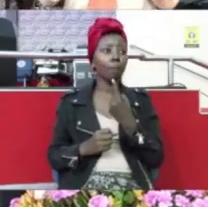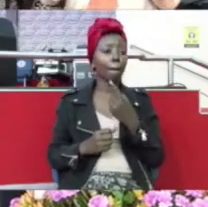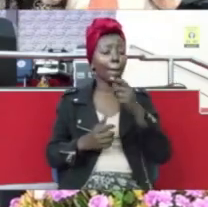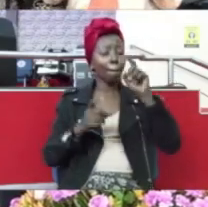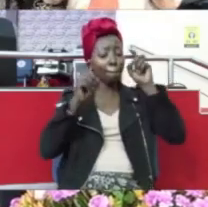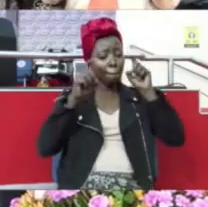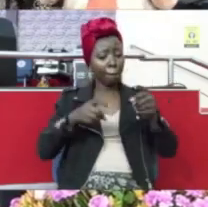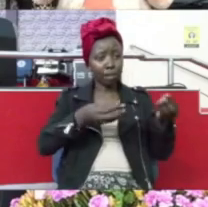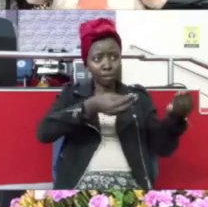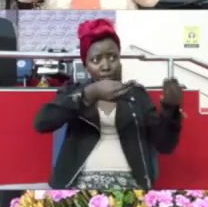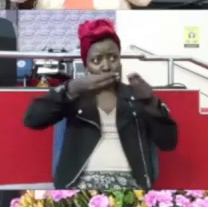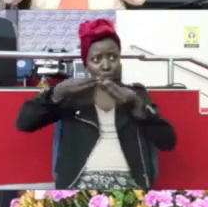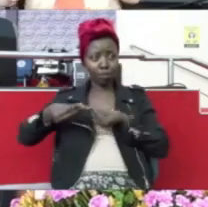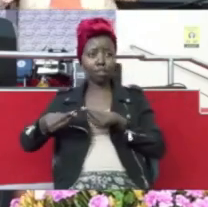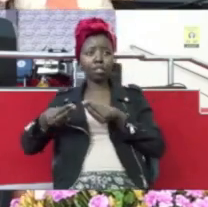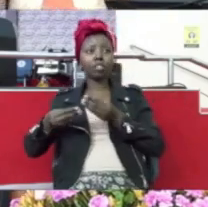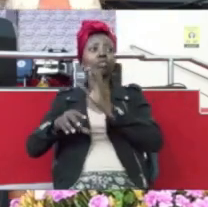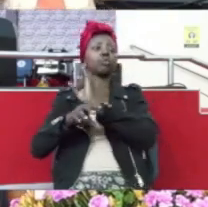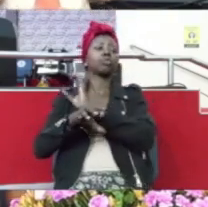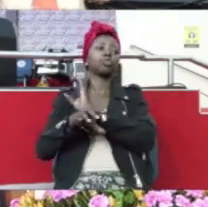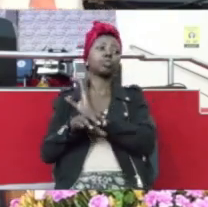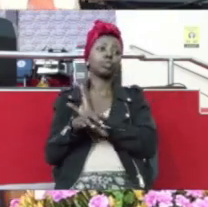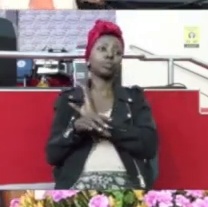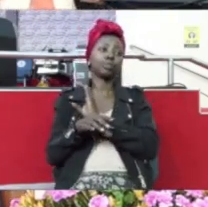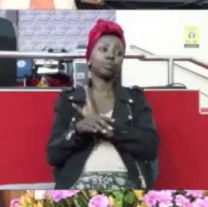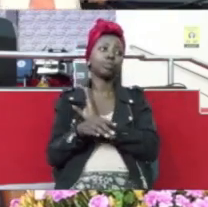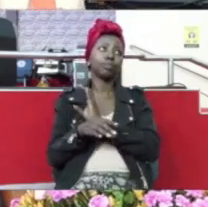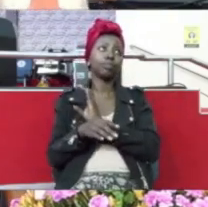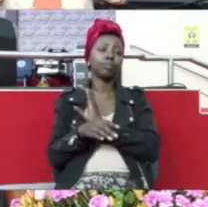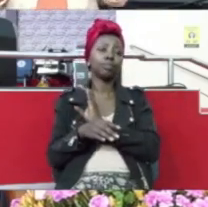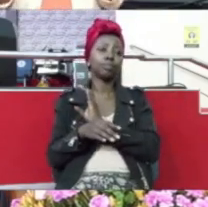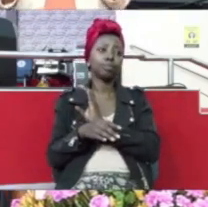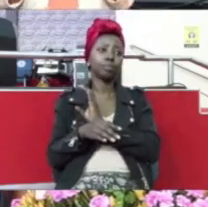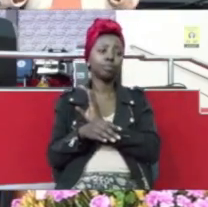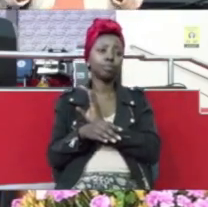bring it into the house of the Lord. Unastahili ukalete kwenye